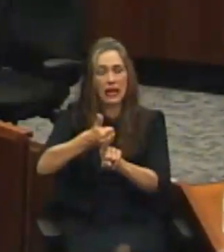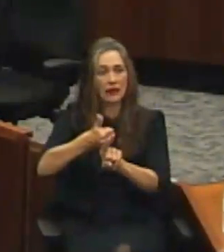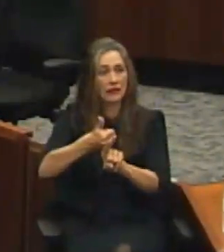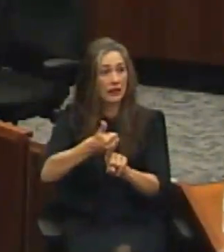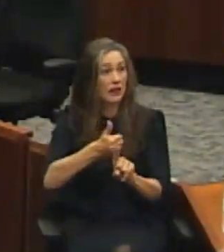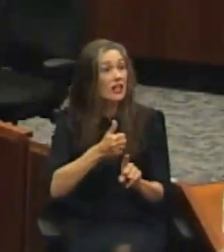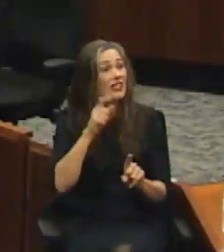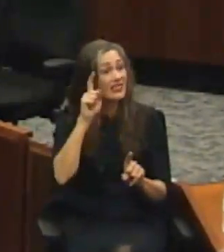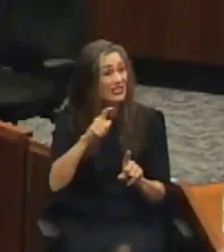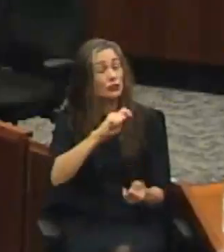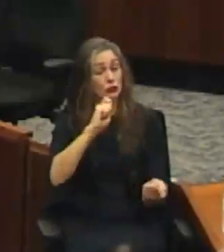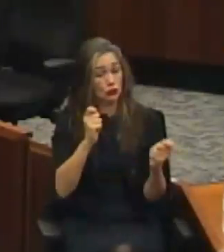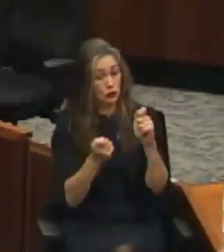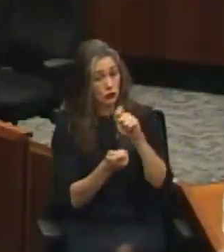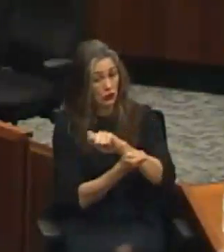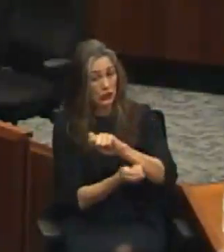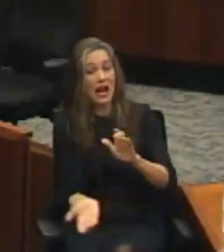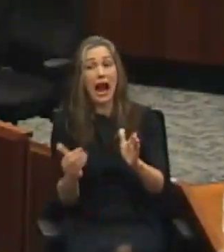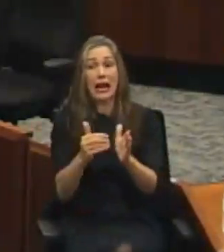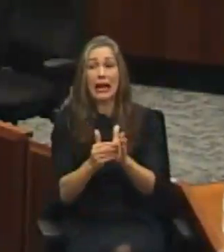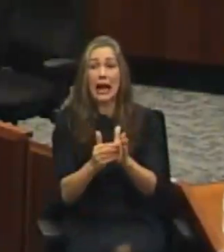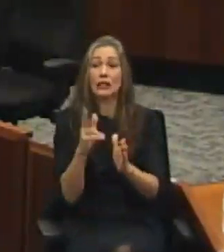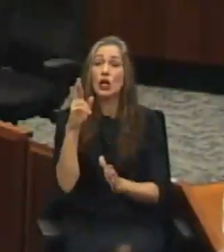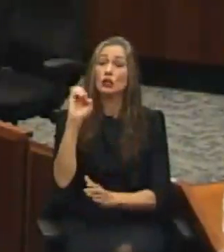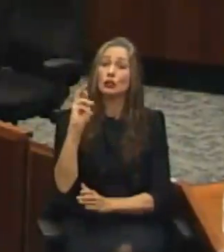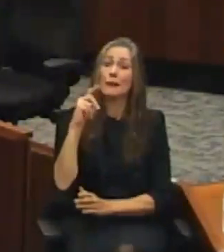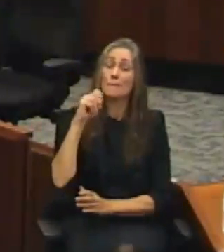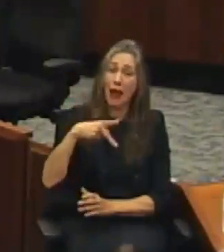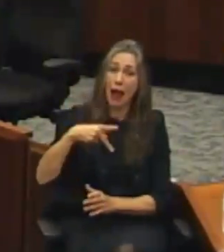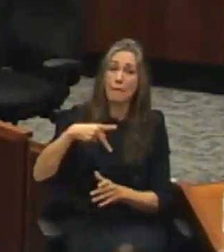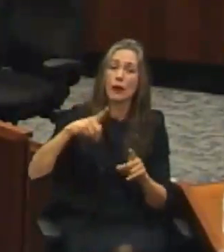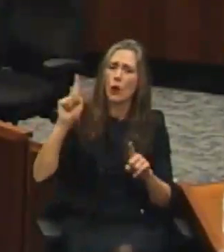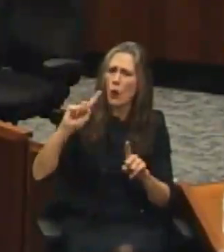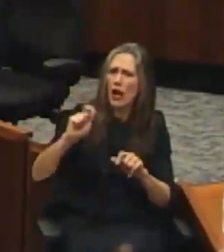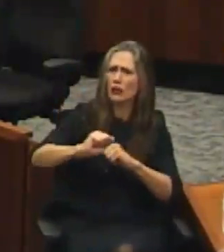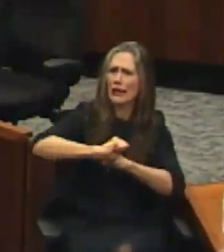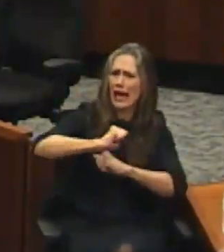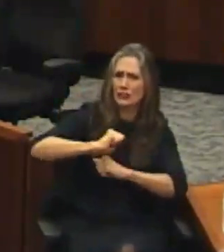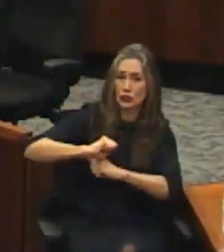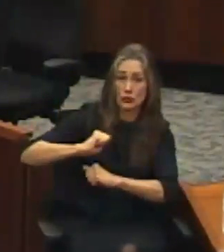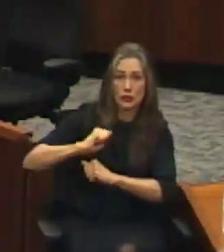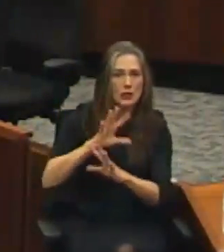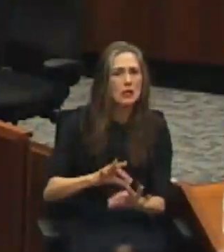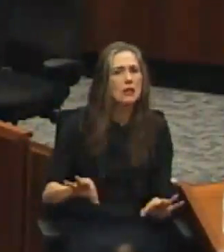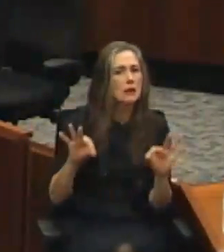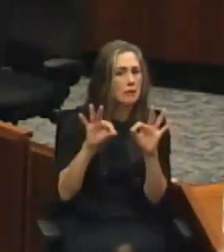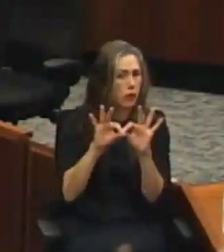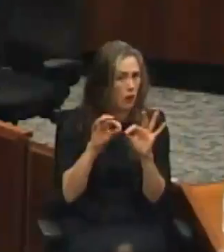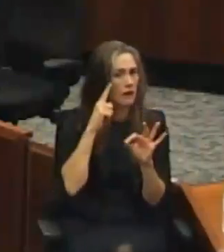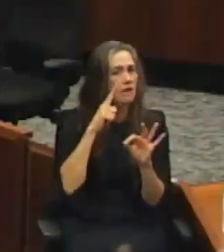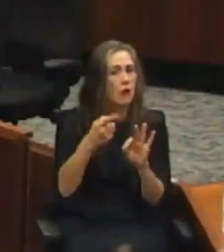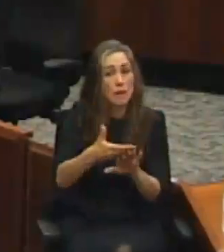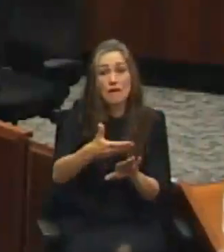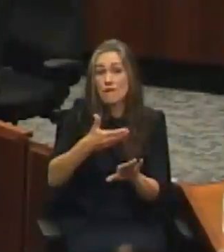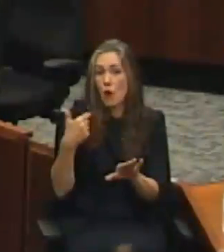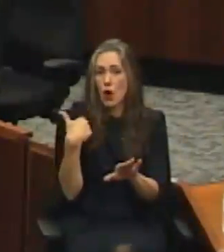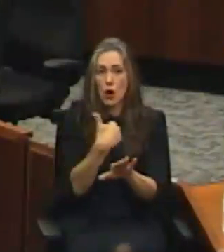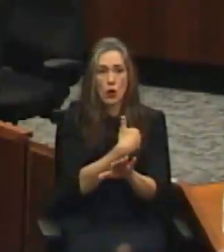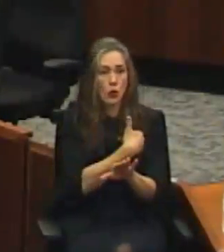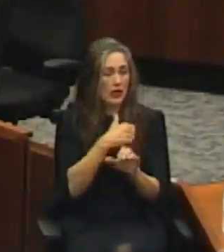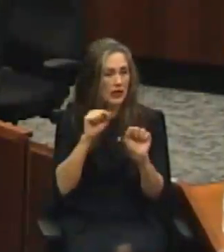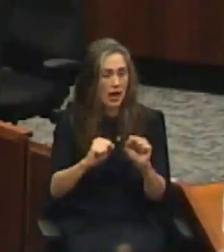existing hazard conditions. Mapping the hazards is vital for disaster recovery and all of our rebuilding efforts,